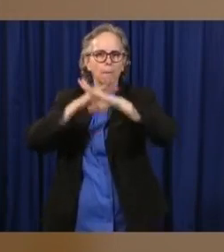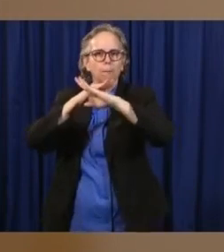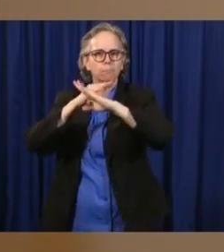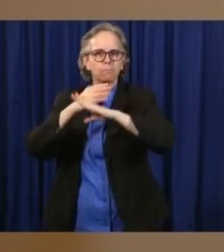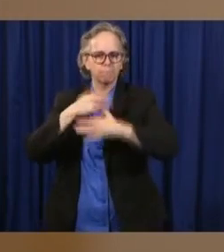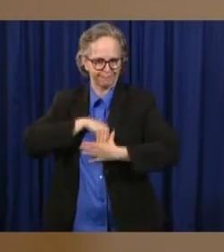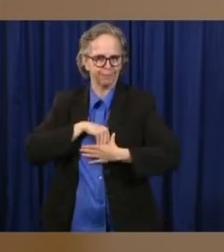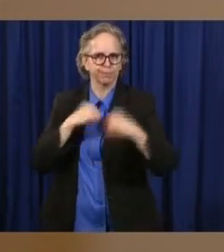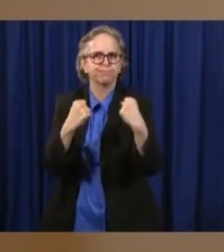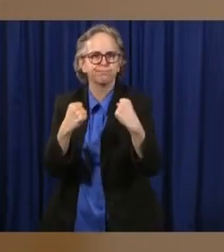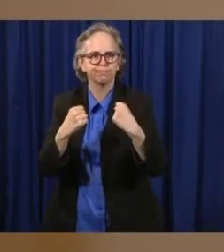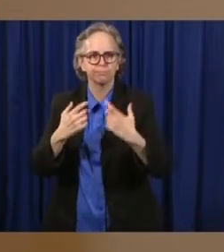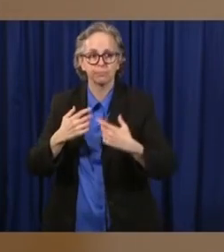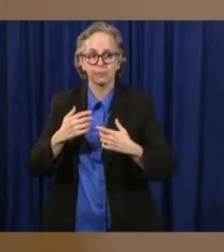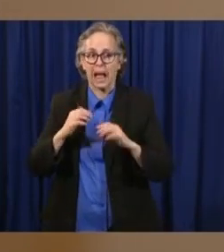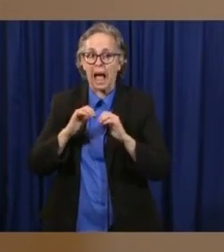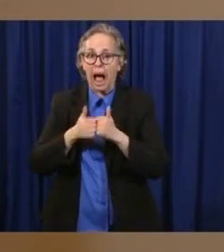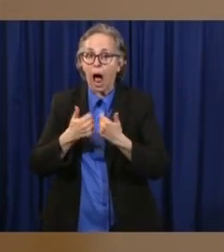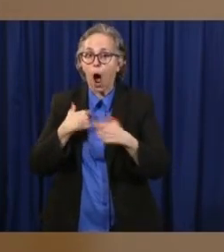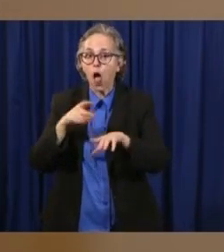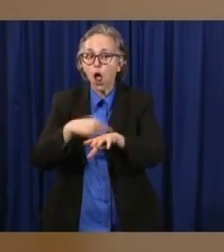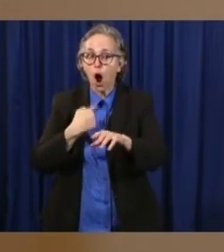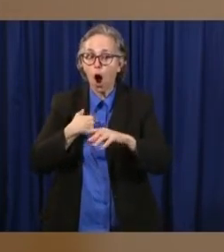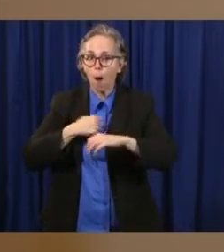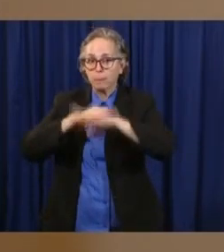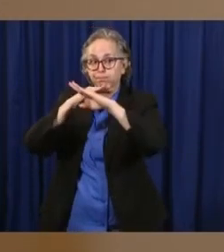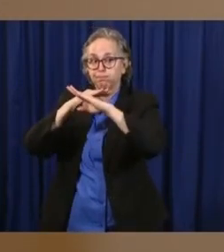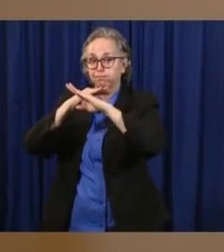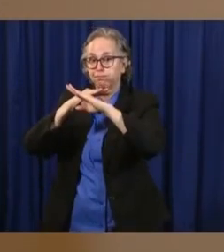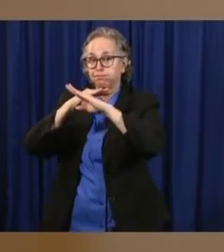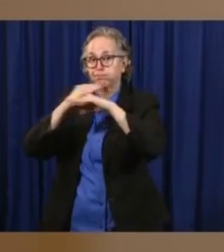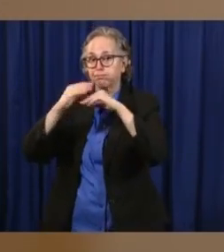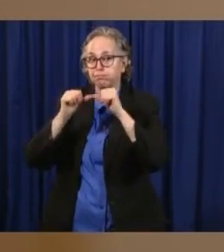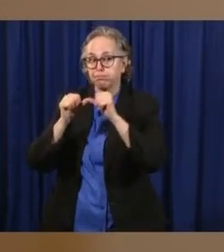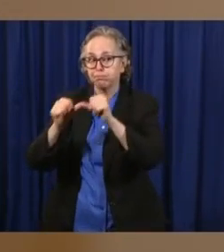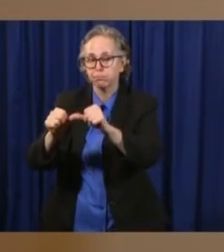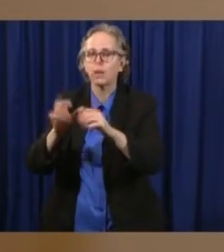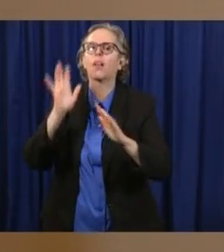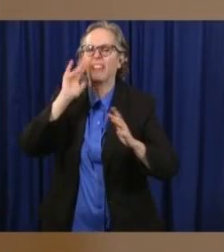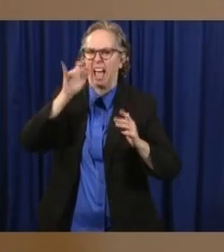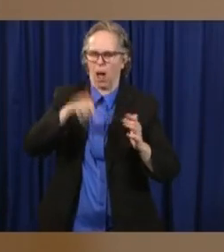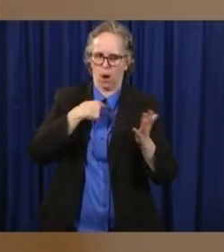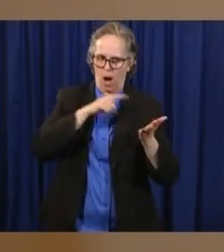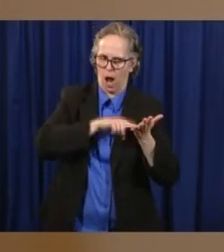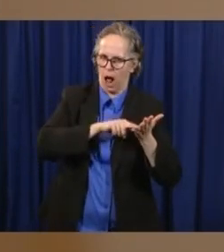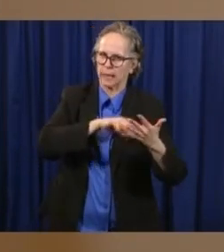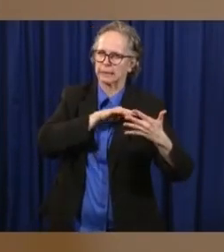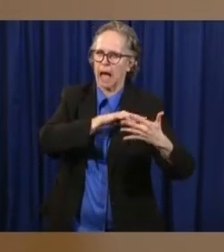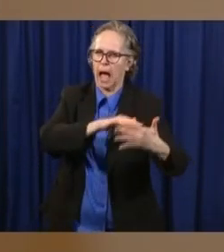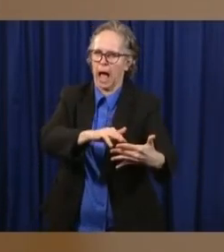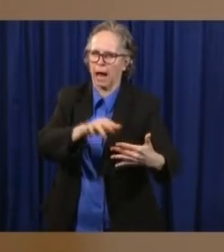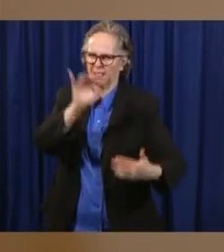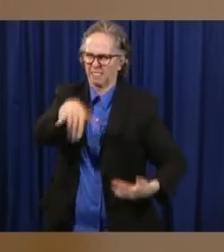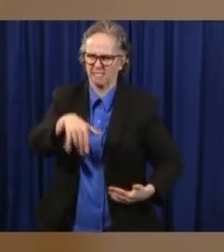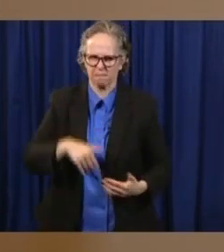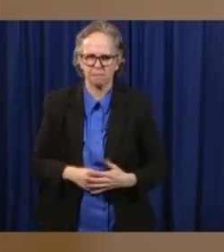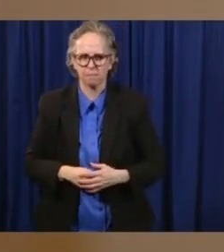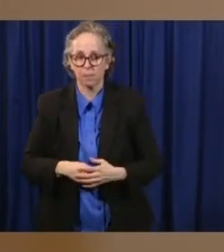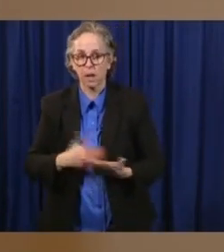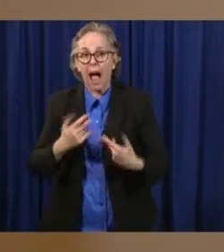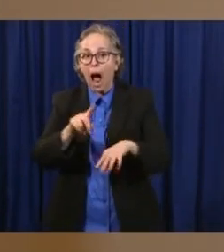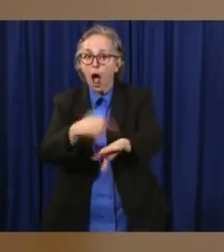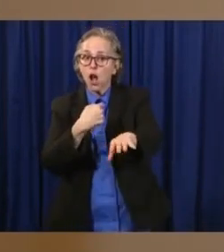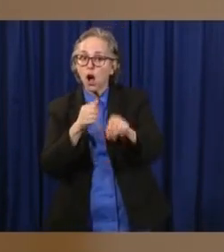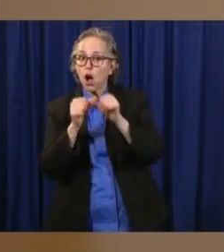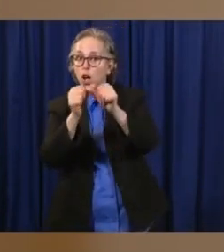how long that will last. Certainly, those studies are still coming. It could be quite a while,